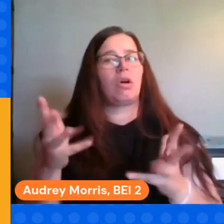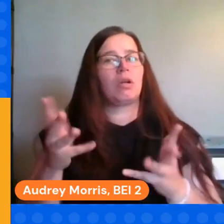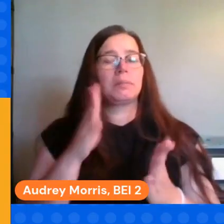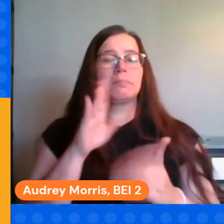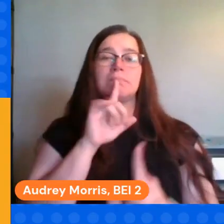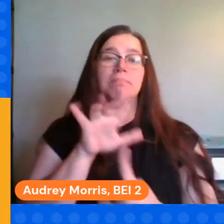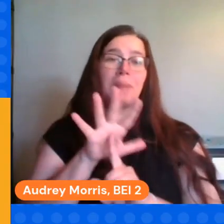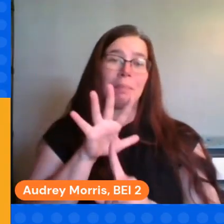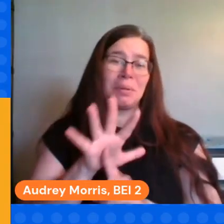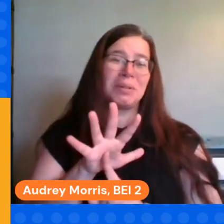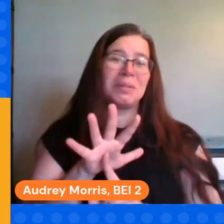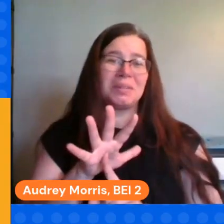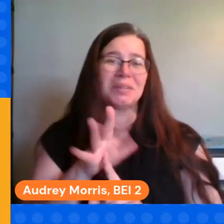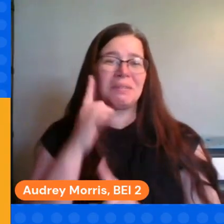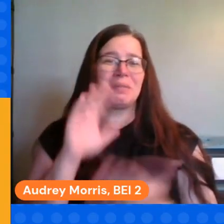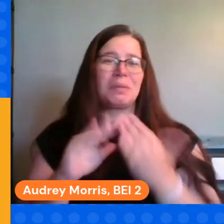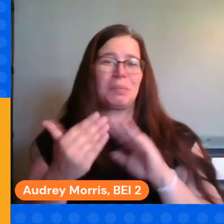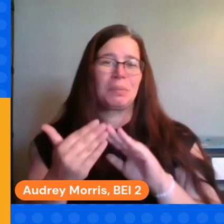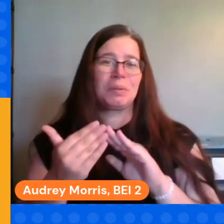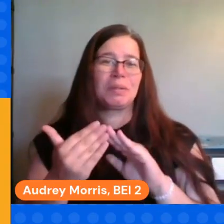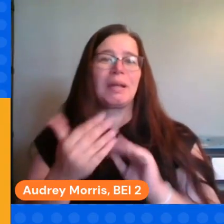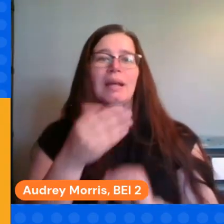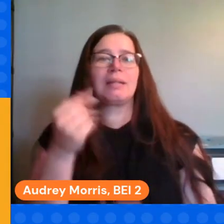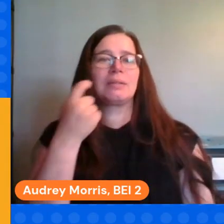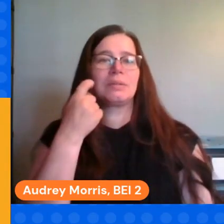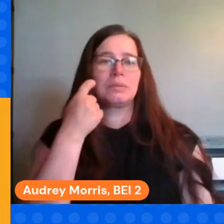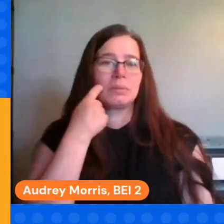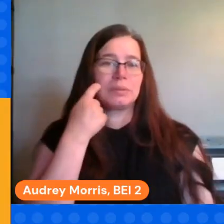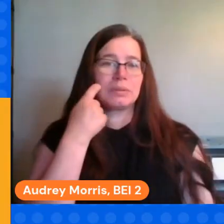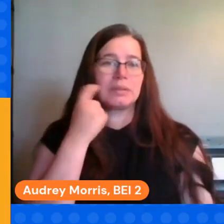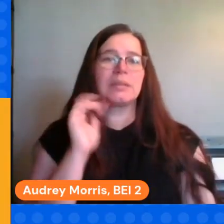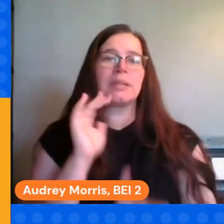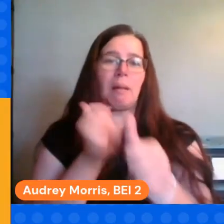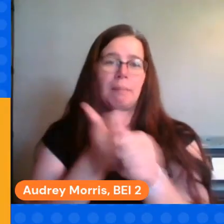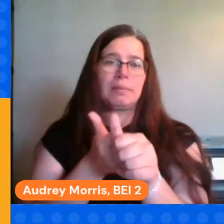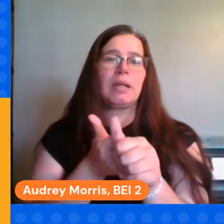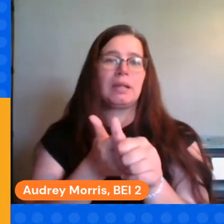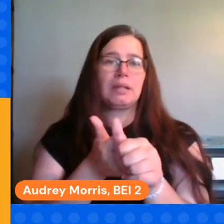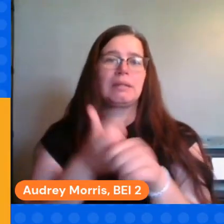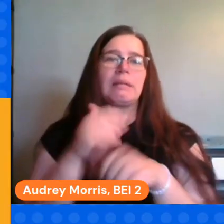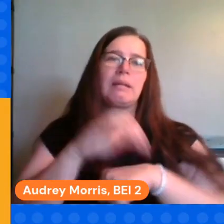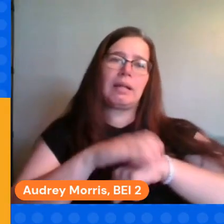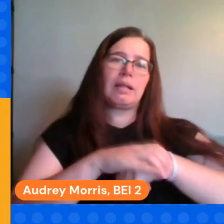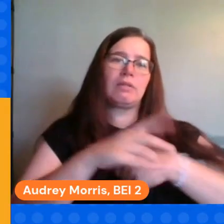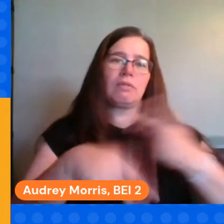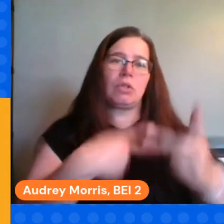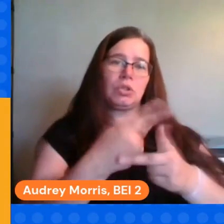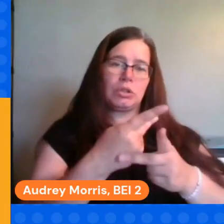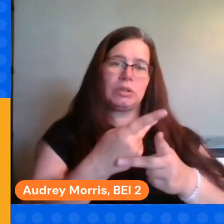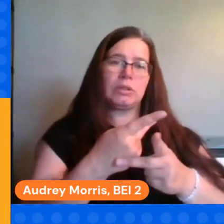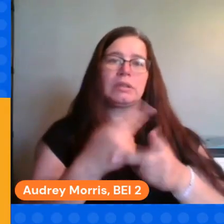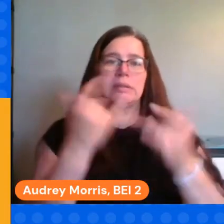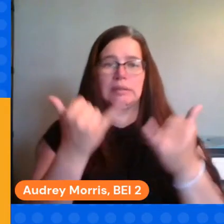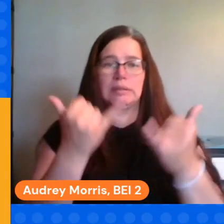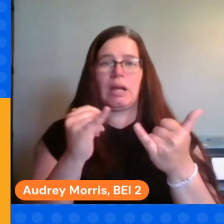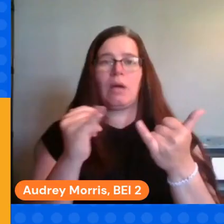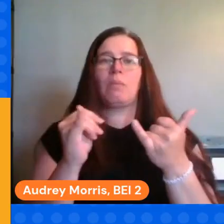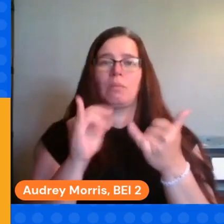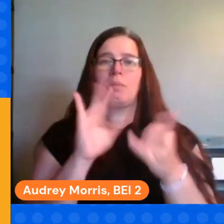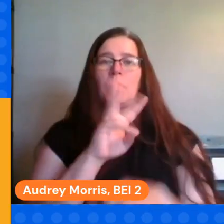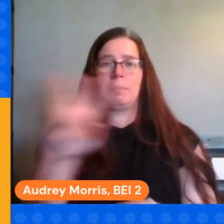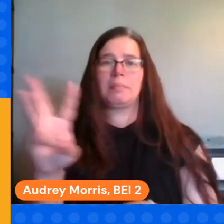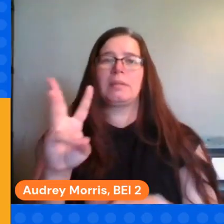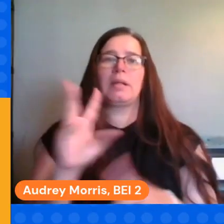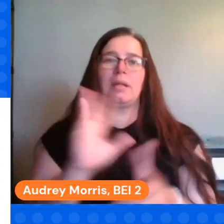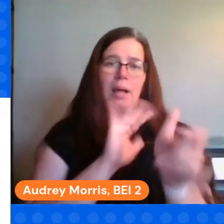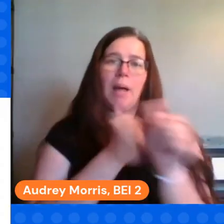our community, and it was recently updated, at least the English version now. It's updated on the website, so you're welcome to